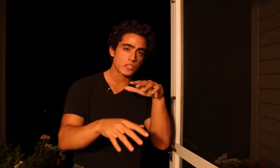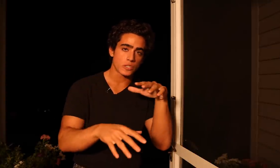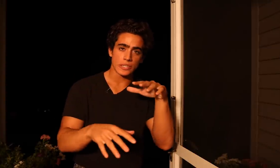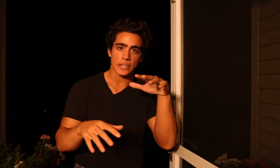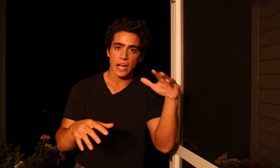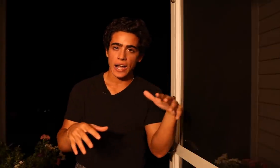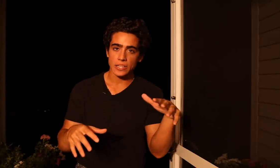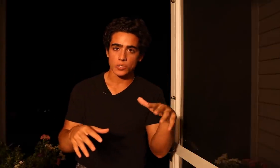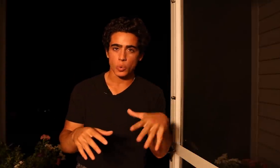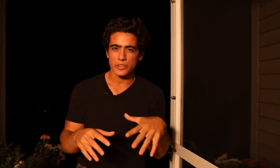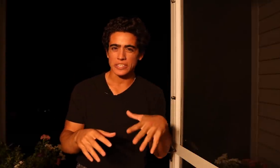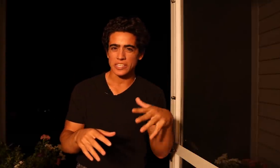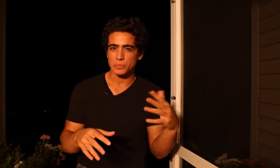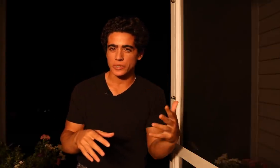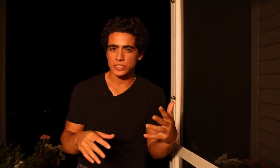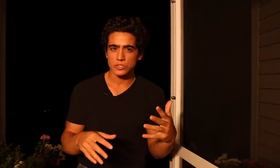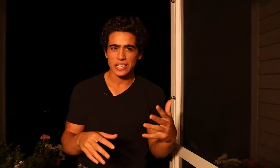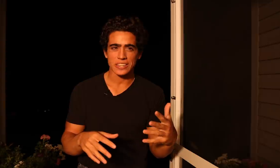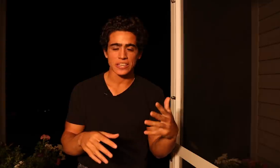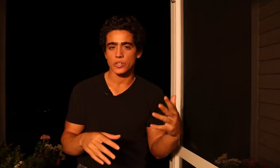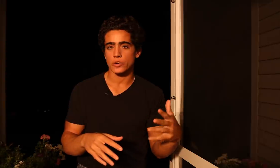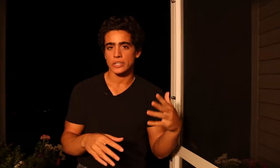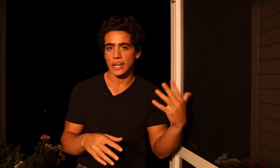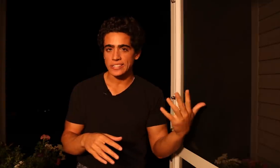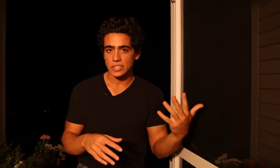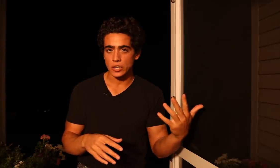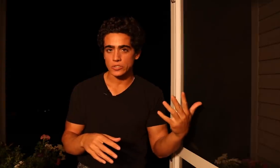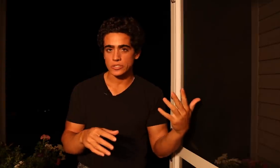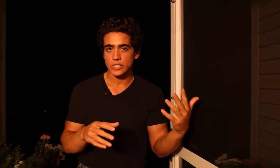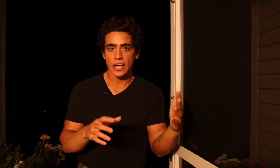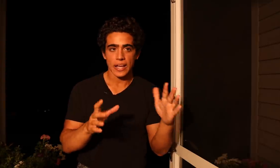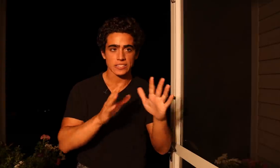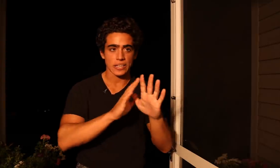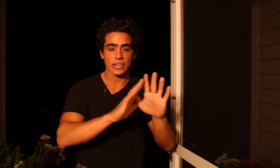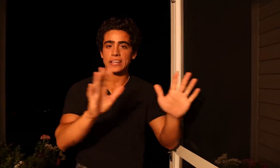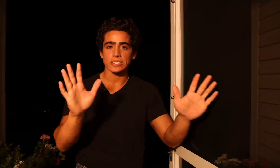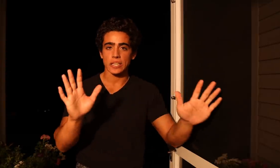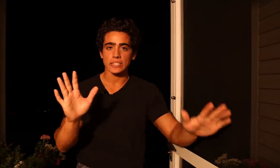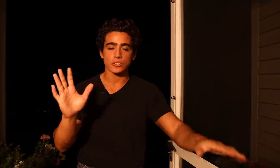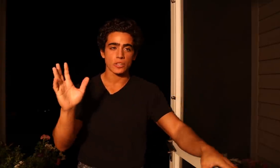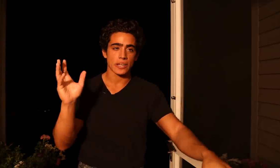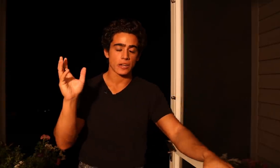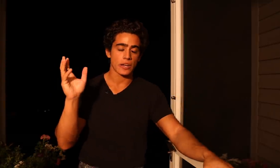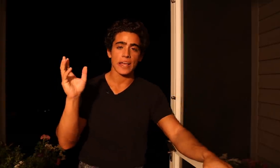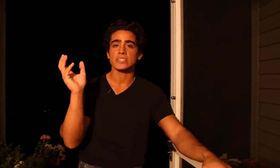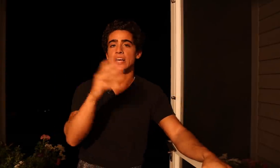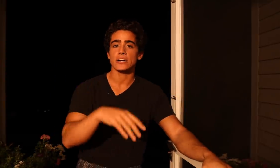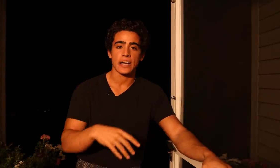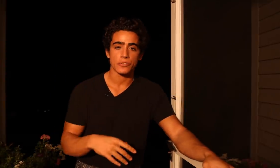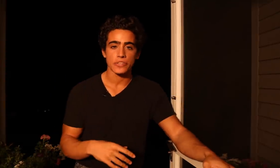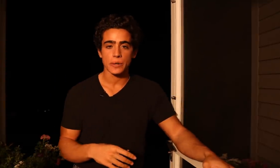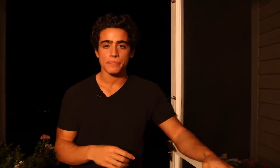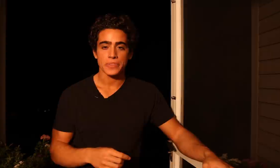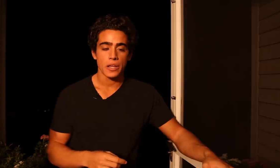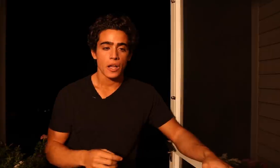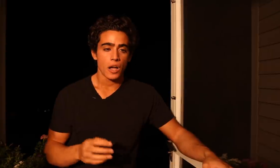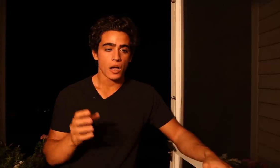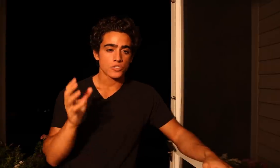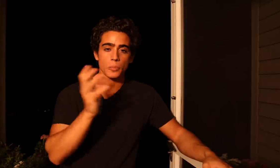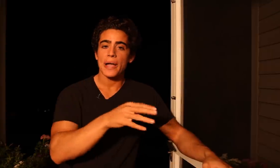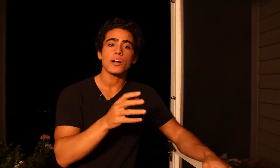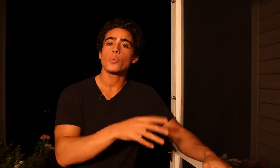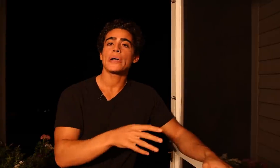originally an island where they sent prisoners I think in the early 1900s as like an isolation or like an exile kind of thing.